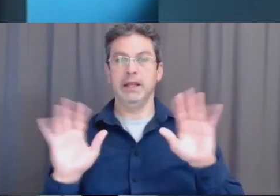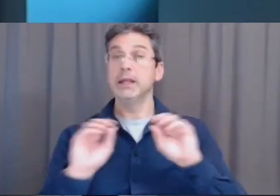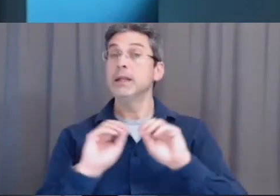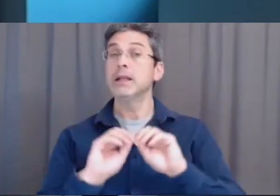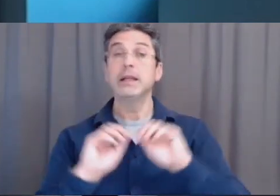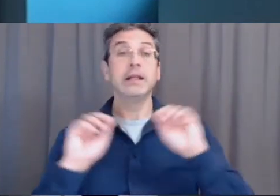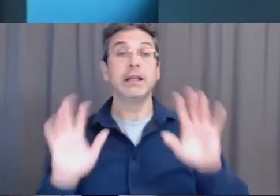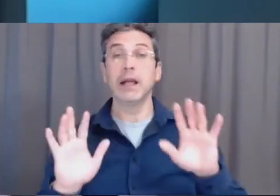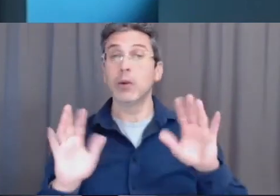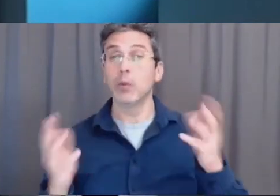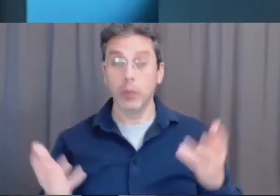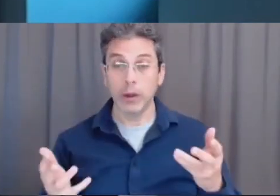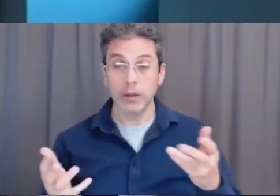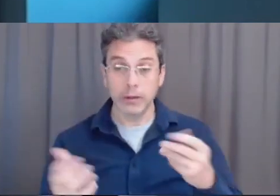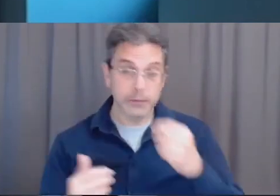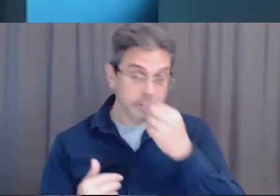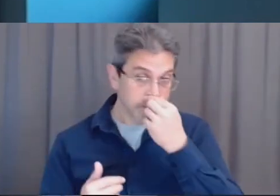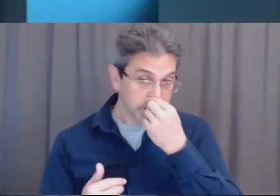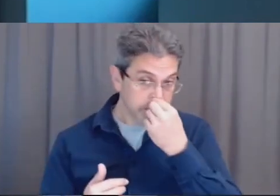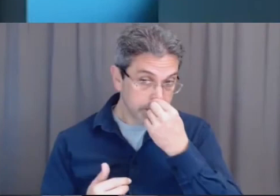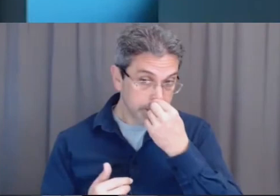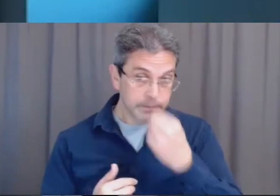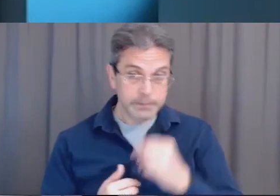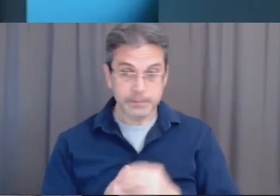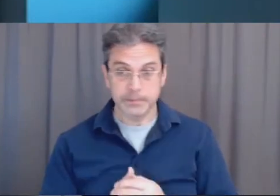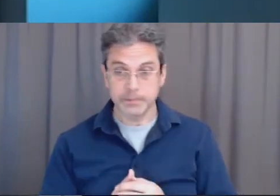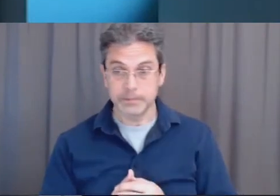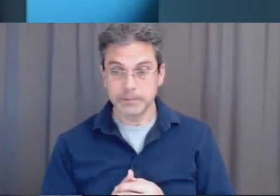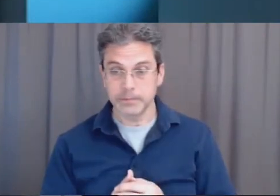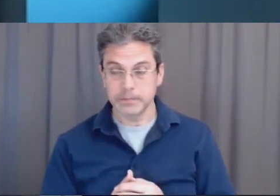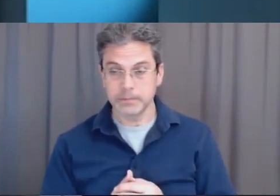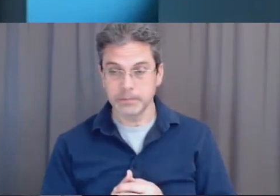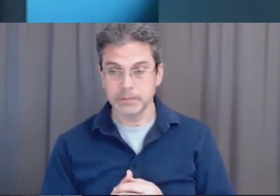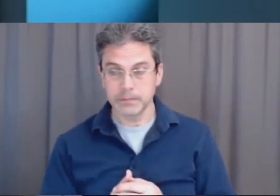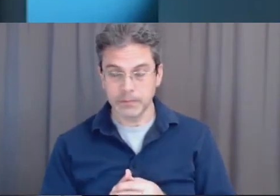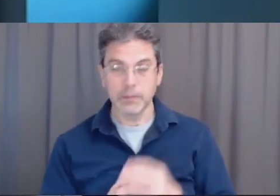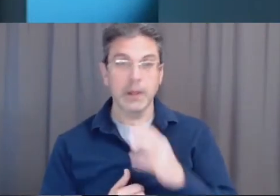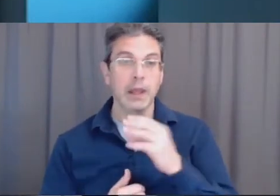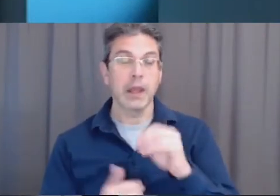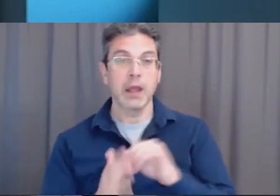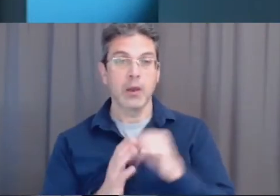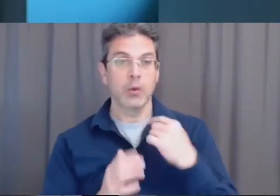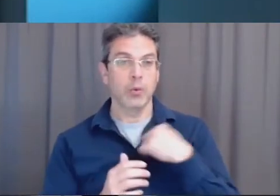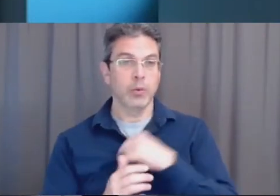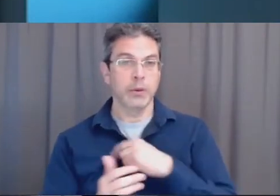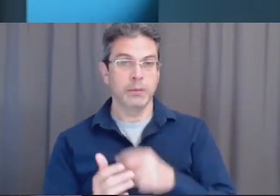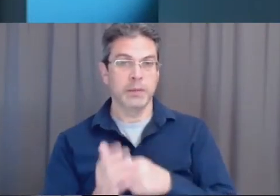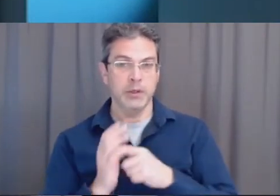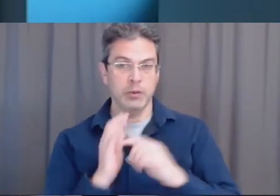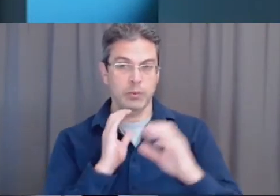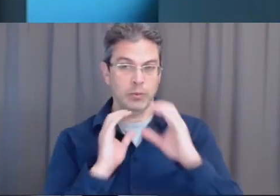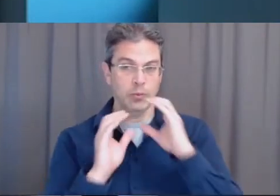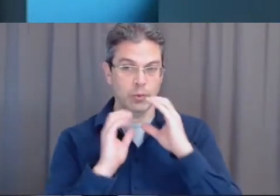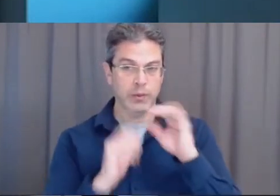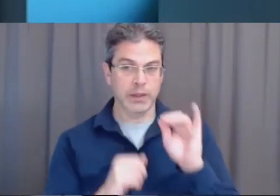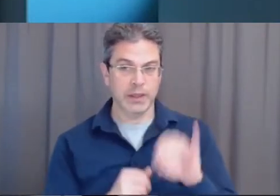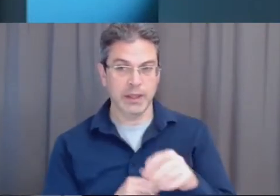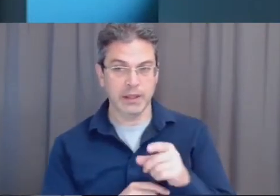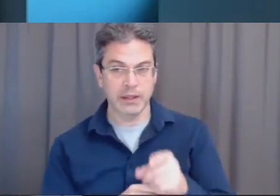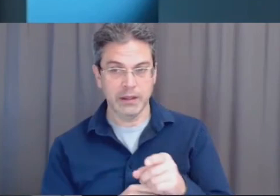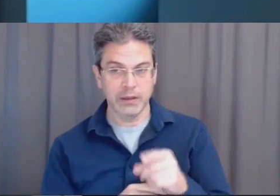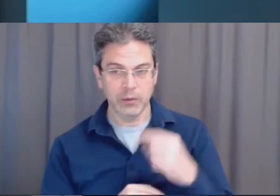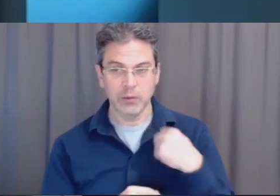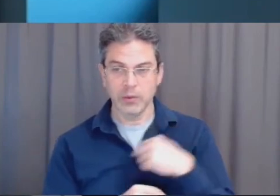in terms of where we're going to draw the line, because we need to communicate that very clearly to Beijing. I don't think that we